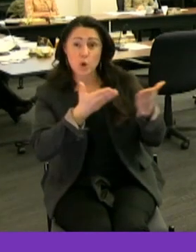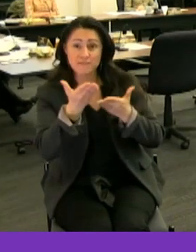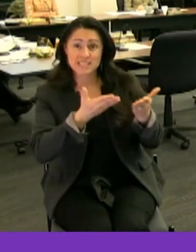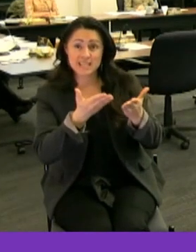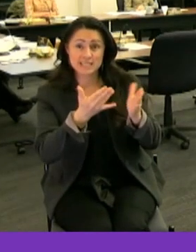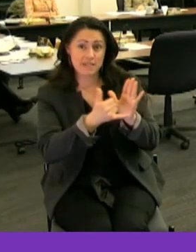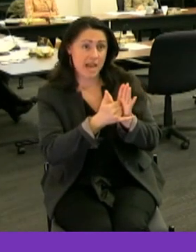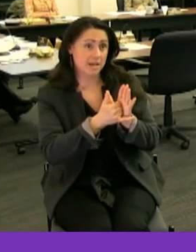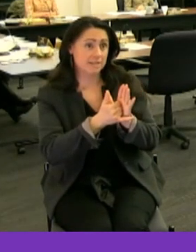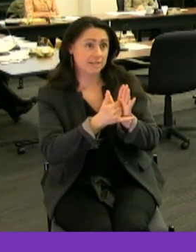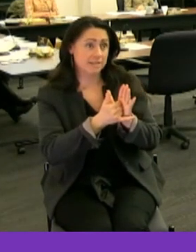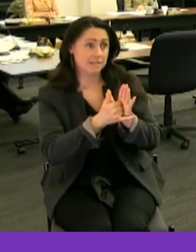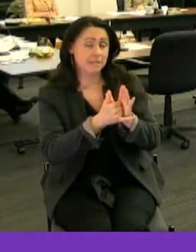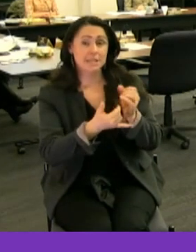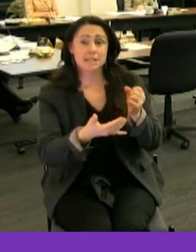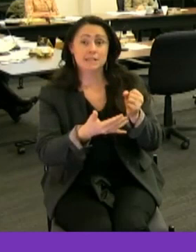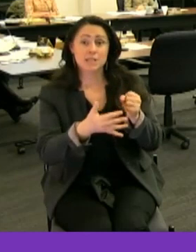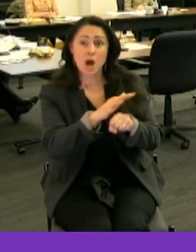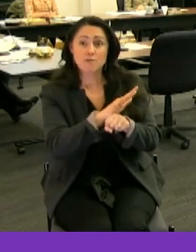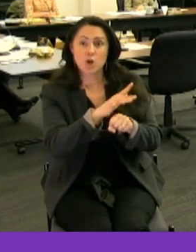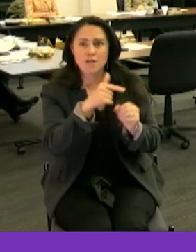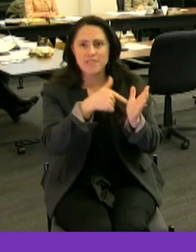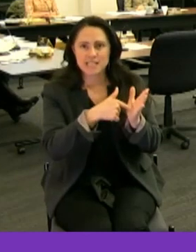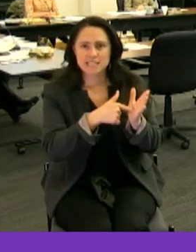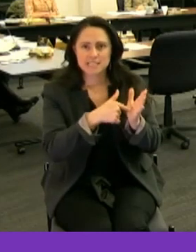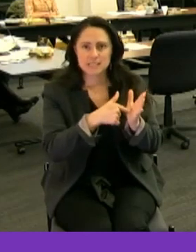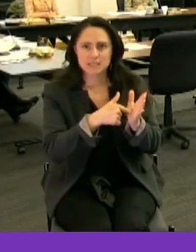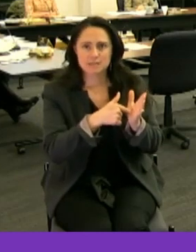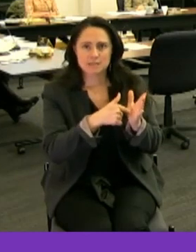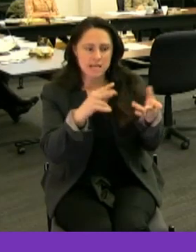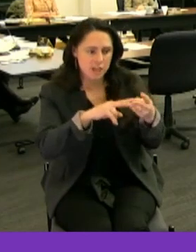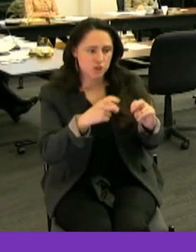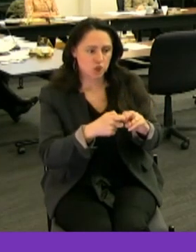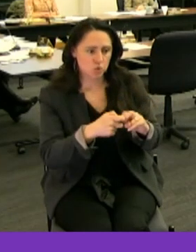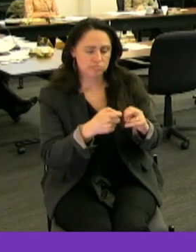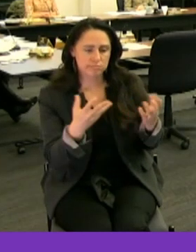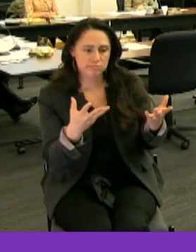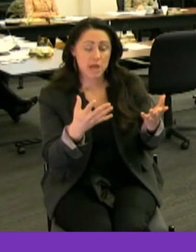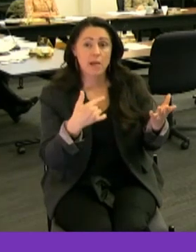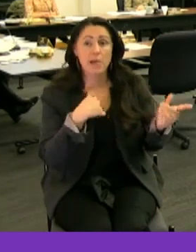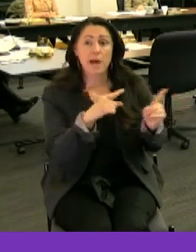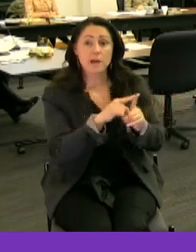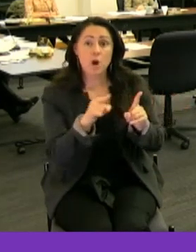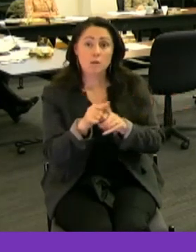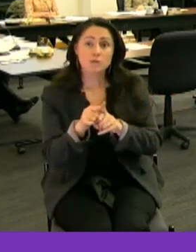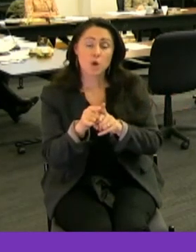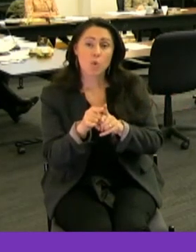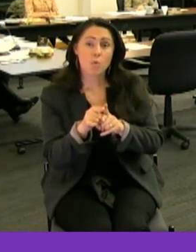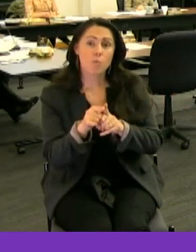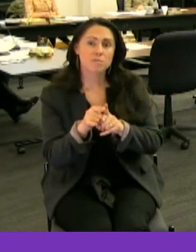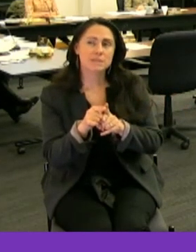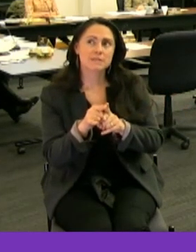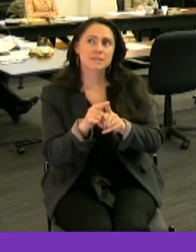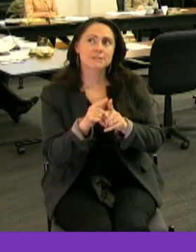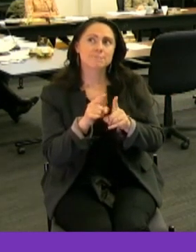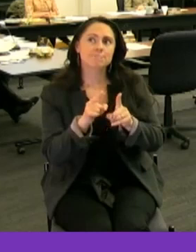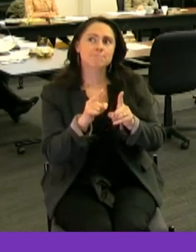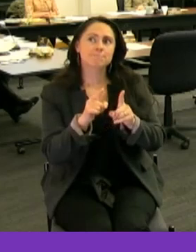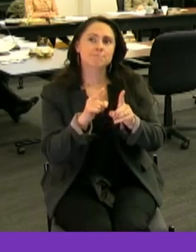services that cover this issue. And I also